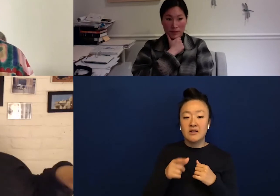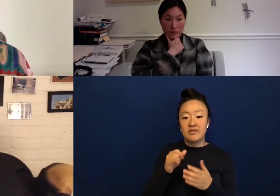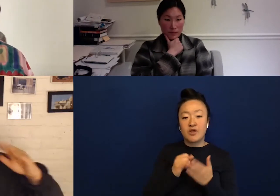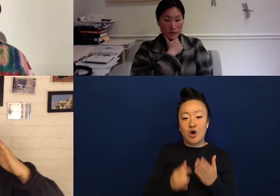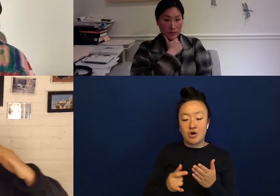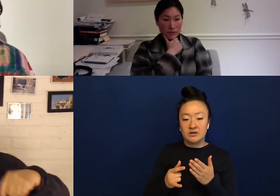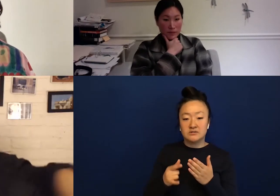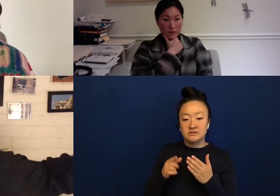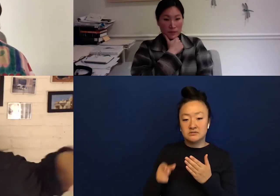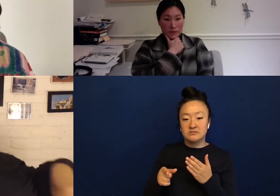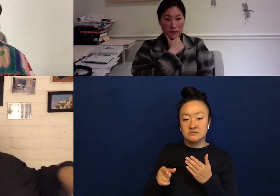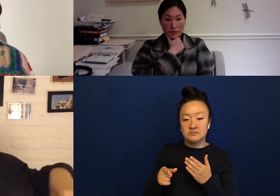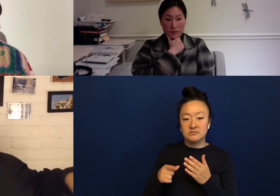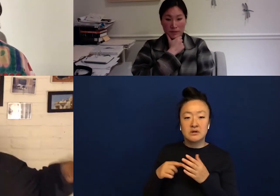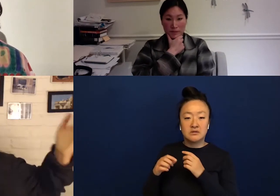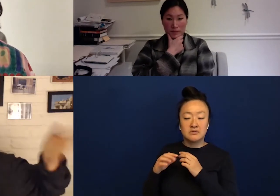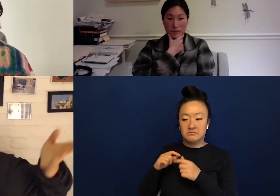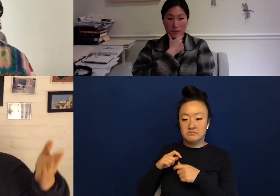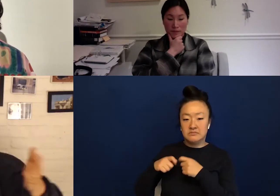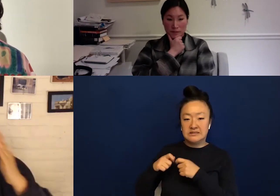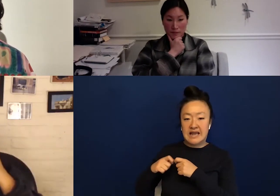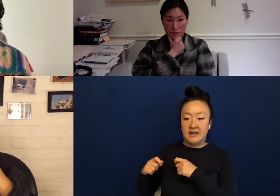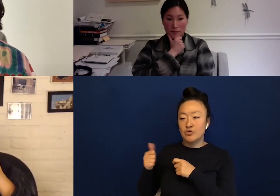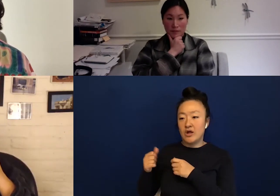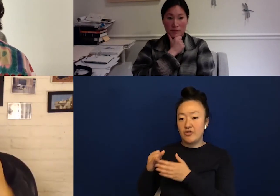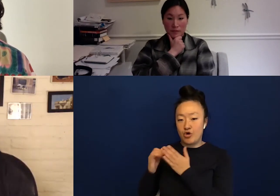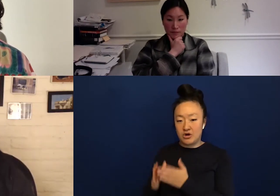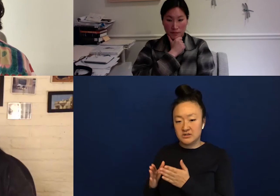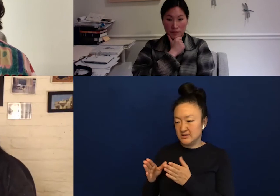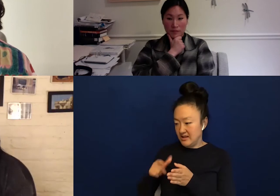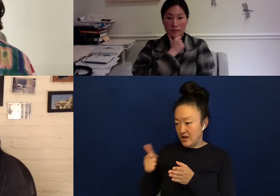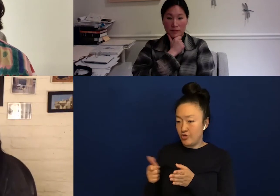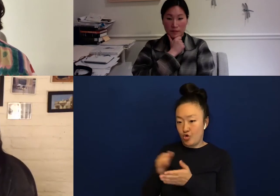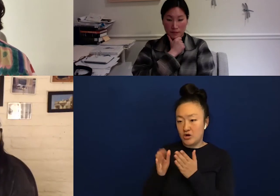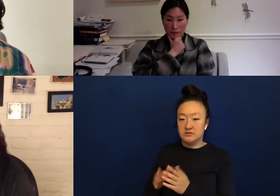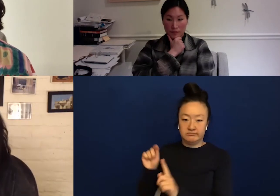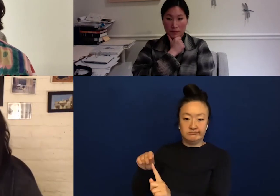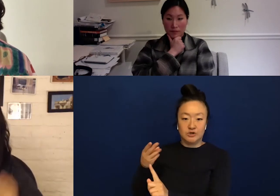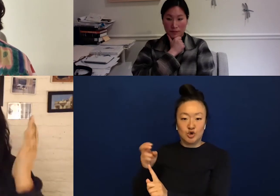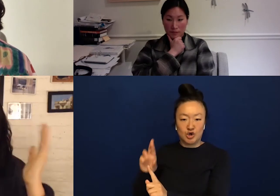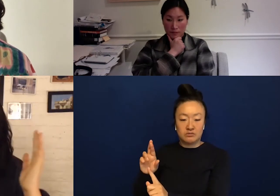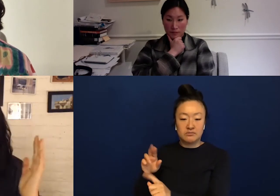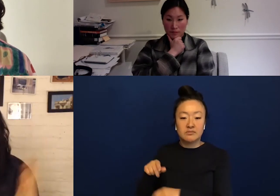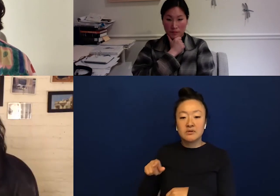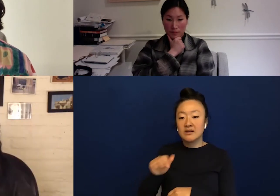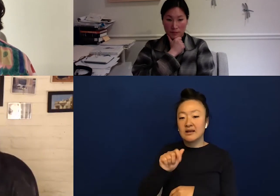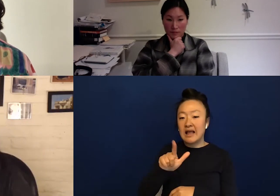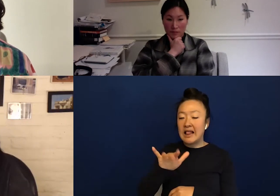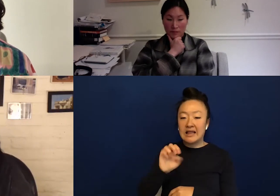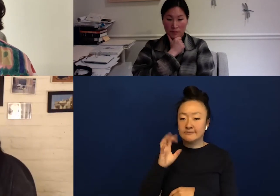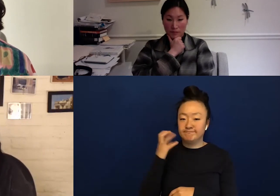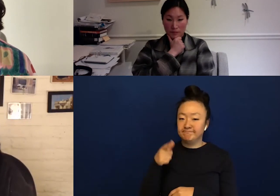by like a rope to this other artist, and that other artist was her. And Alice is not a huge fan of